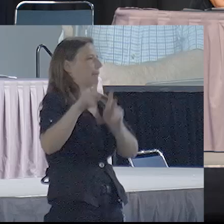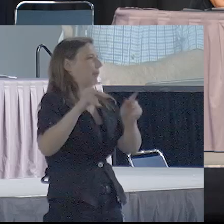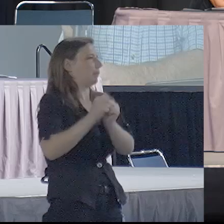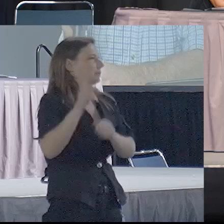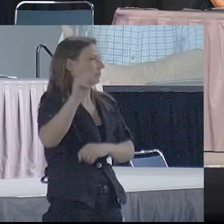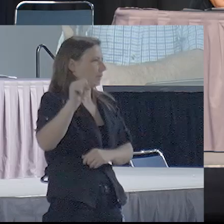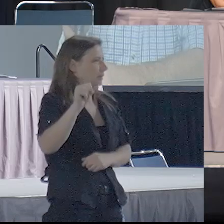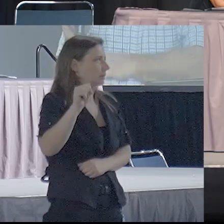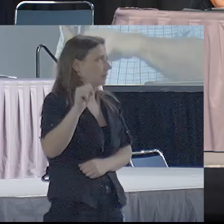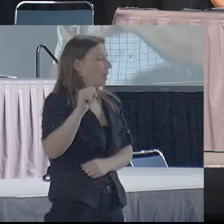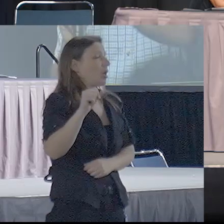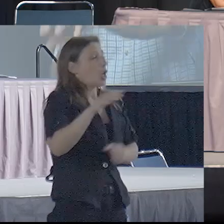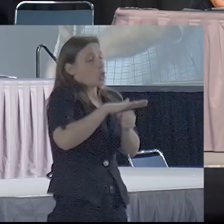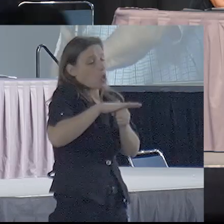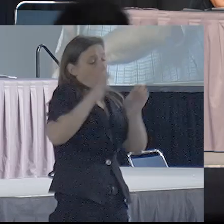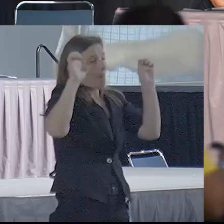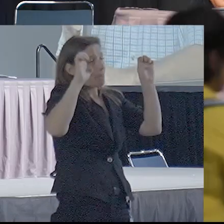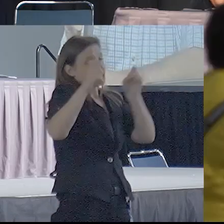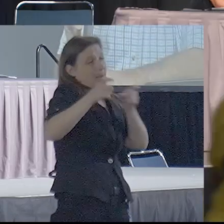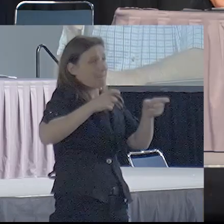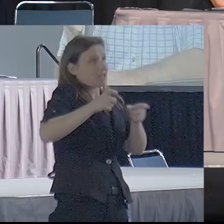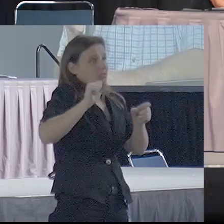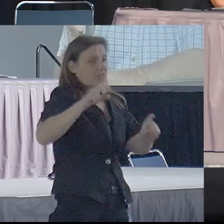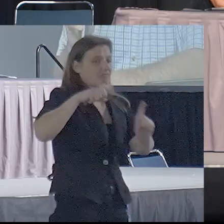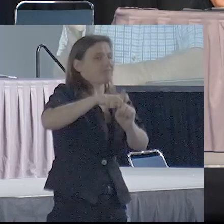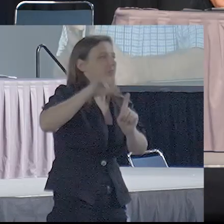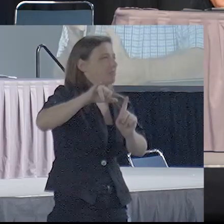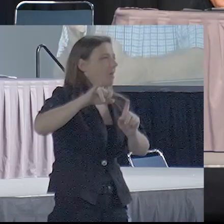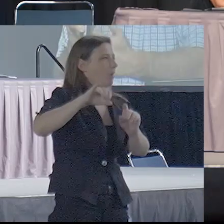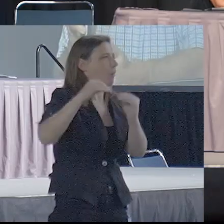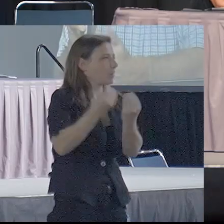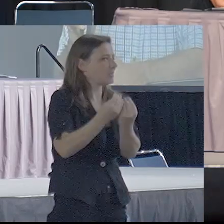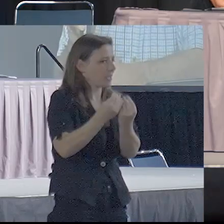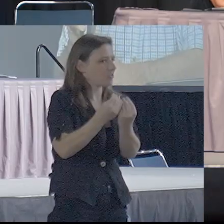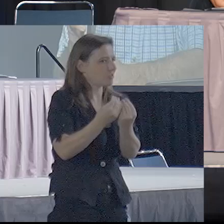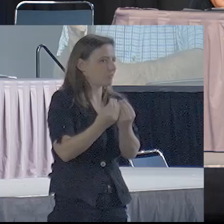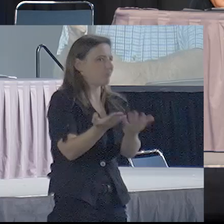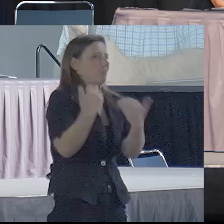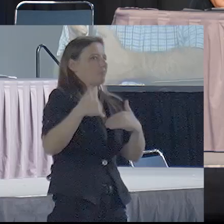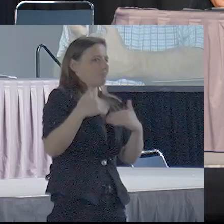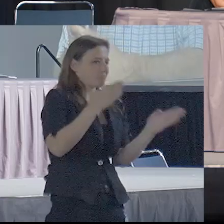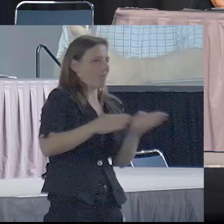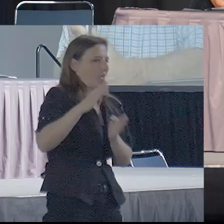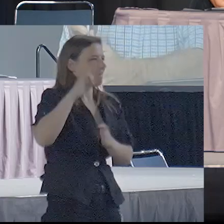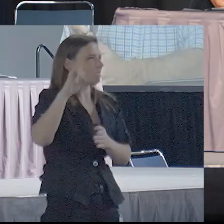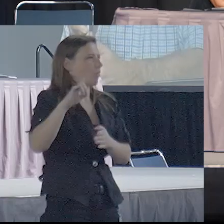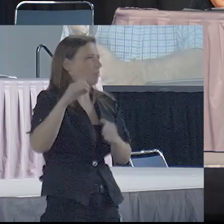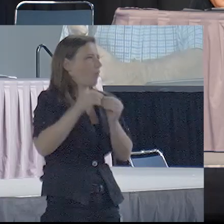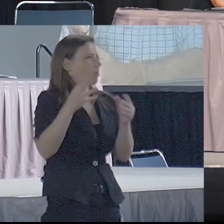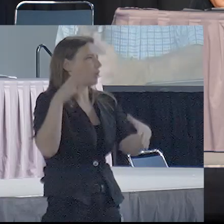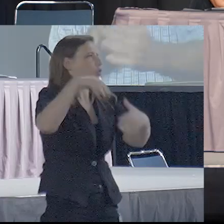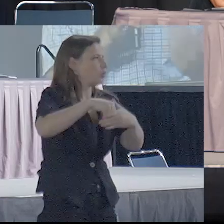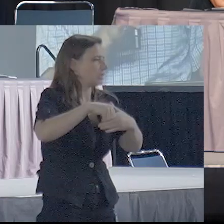local emergency management can immediately tap that organization as an inclusive planning committee. They might want to round that out with